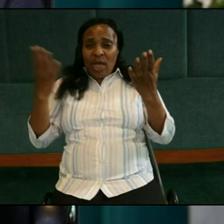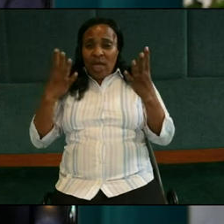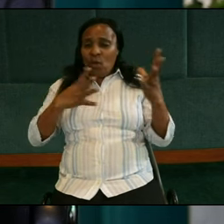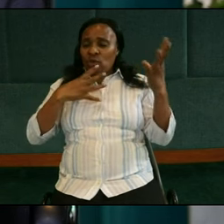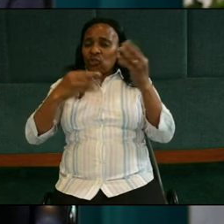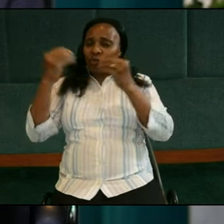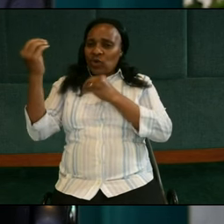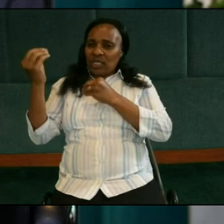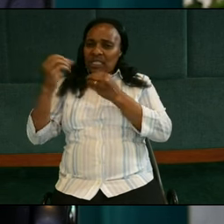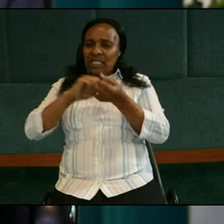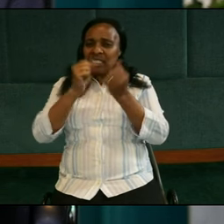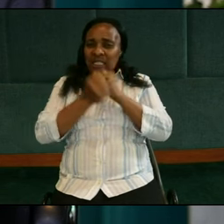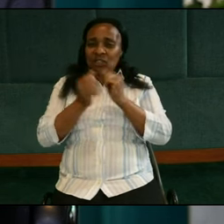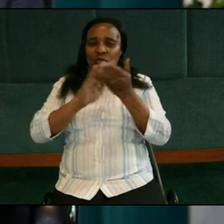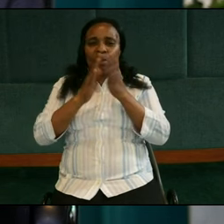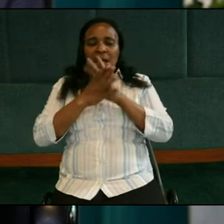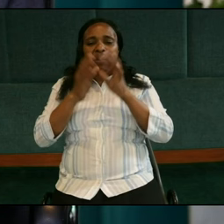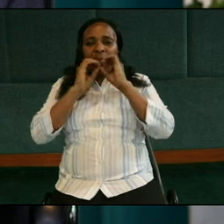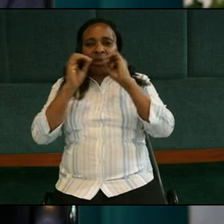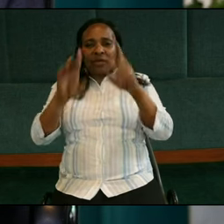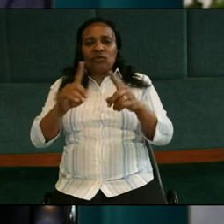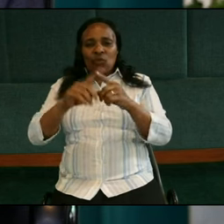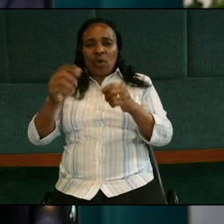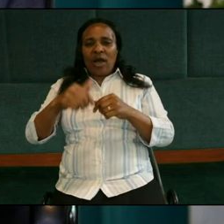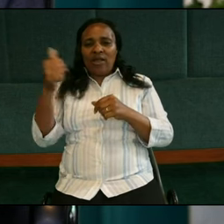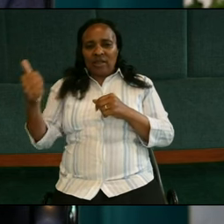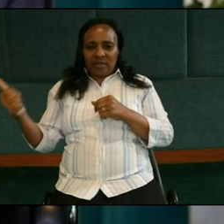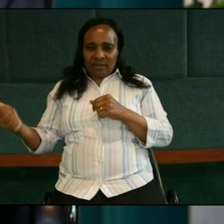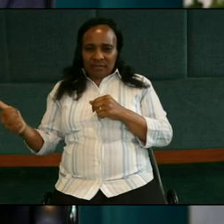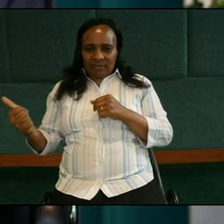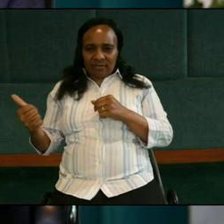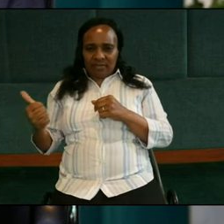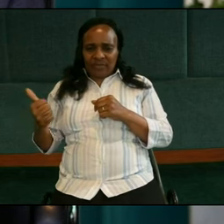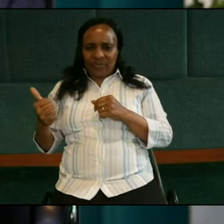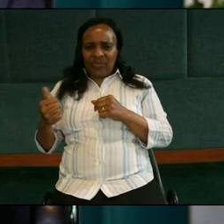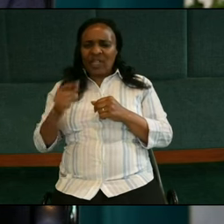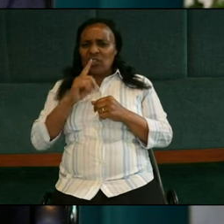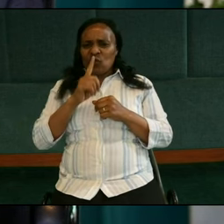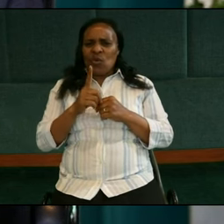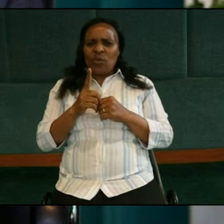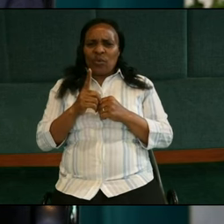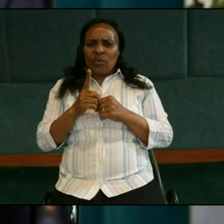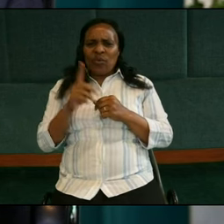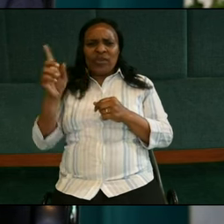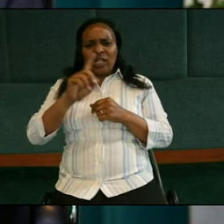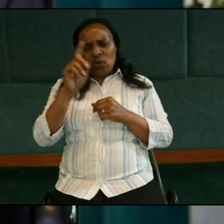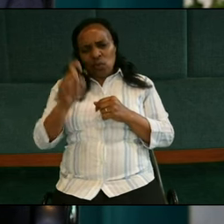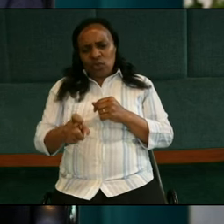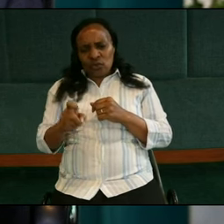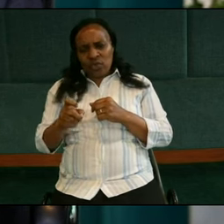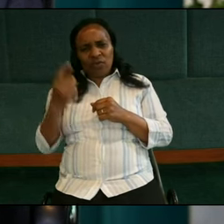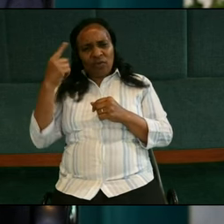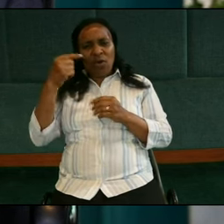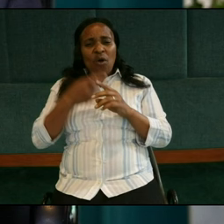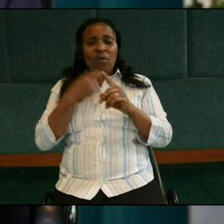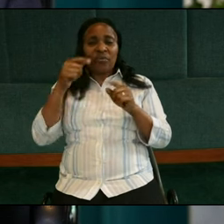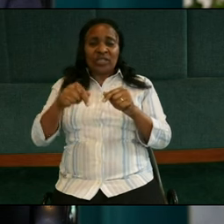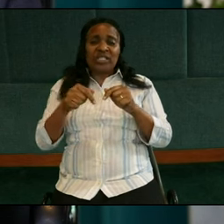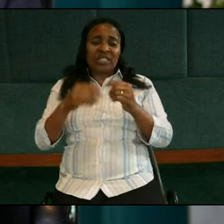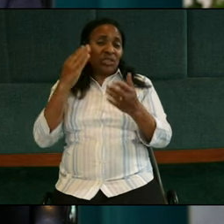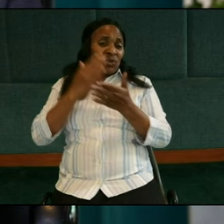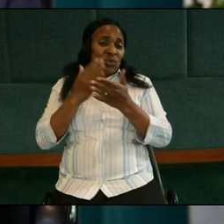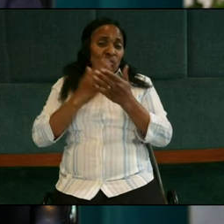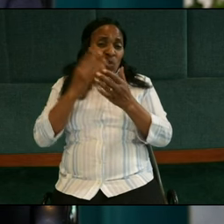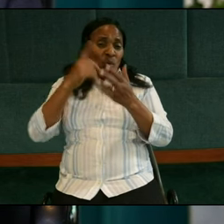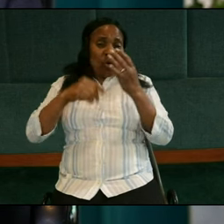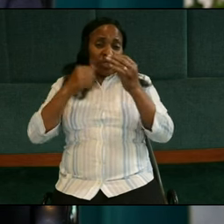not change and become a blessing to others. What a dream that was, man, you know. Mm-hmm. So and the question from this was, isn't it this